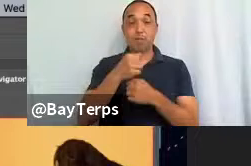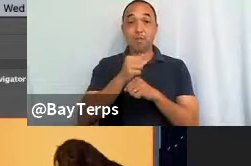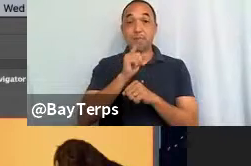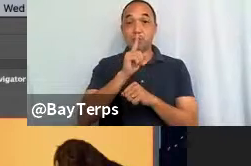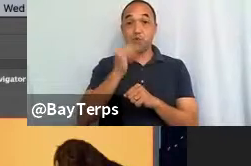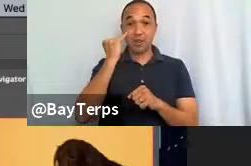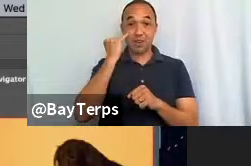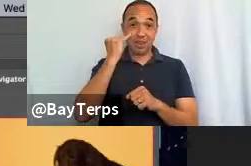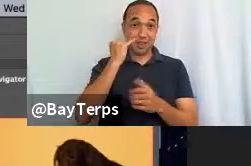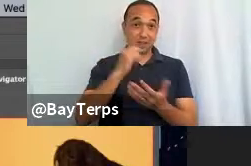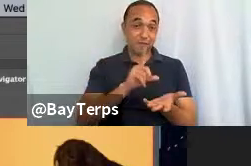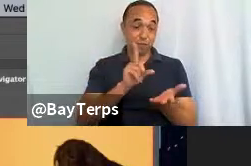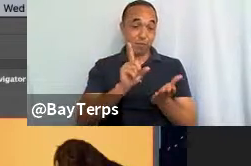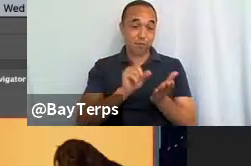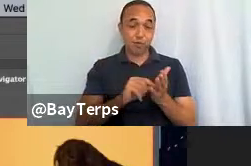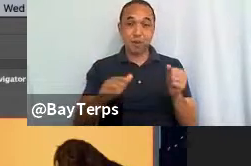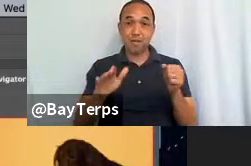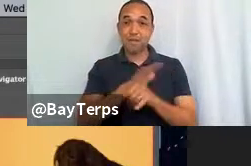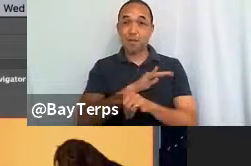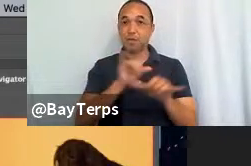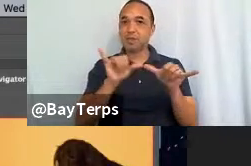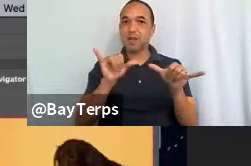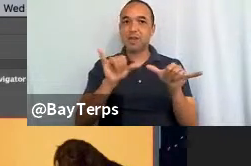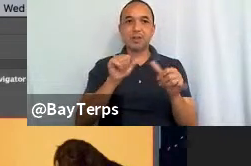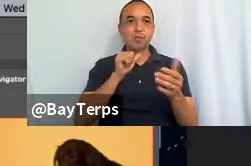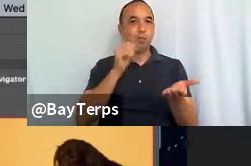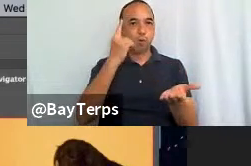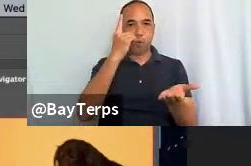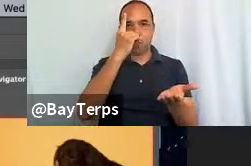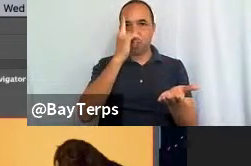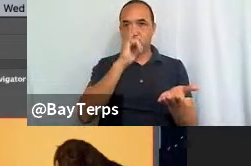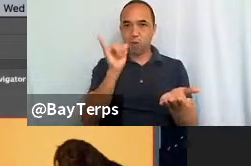printed out at full size, it's not going to look pixelated.